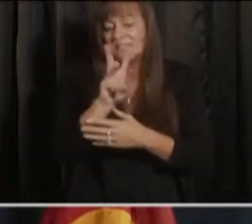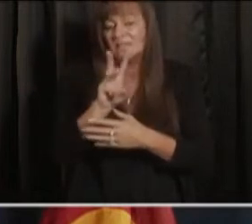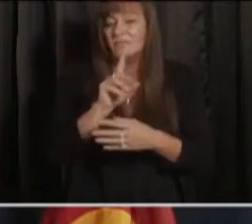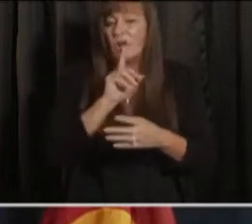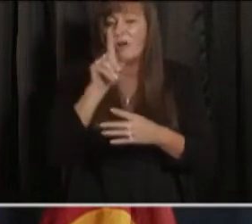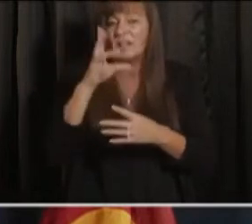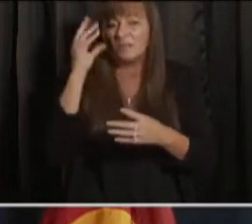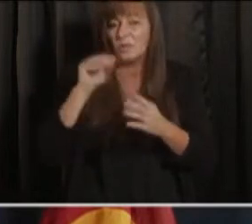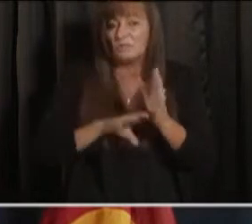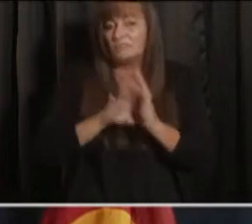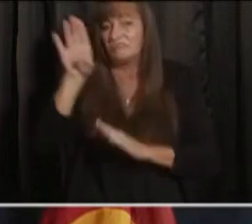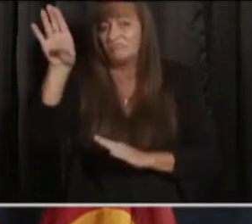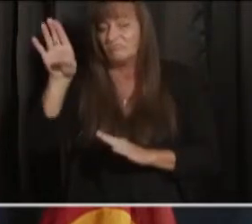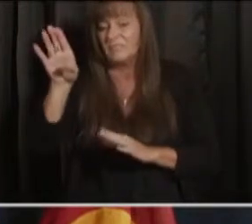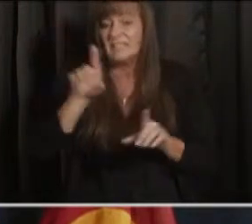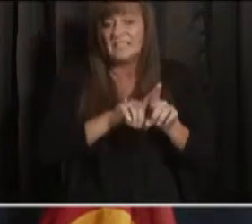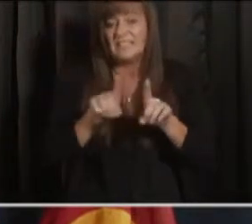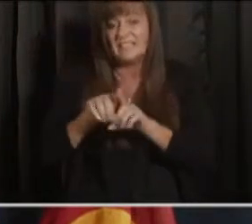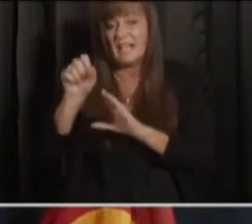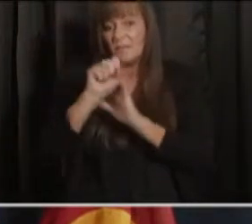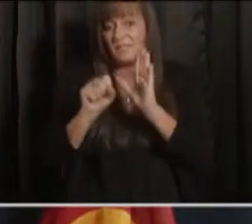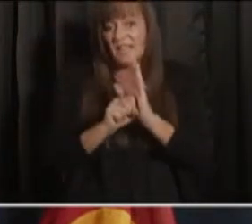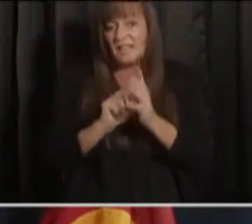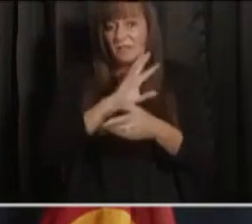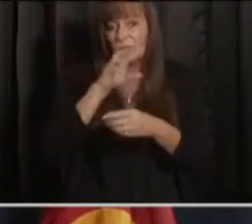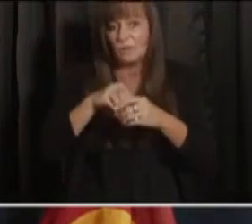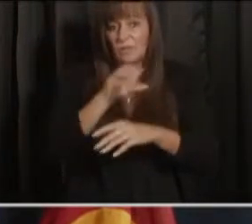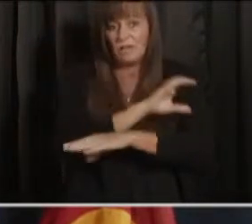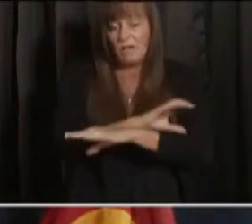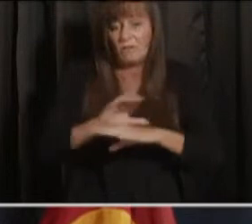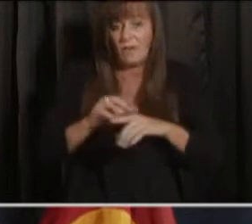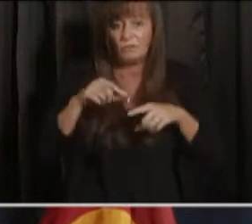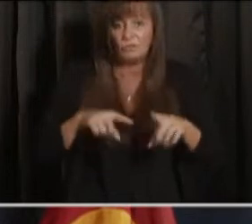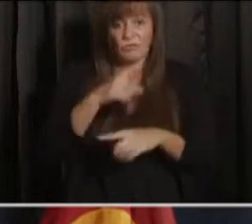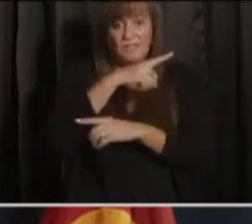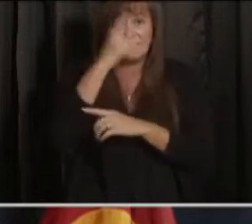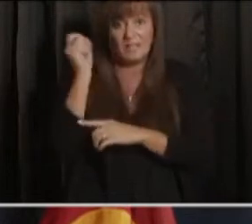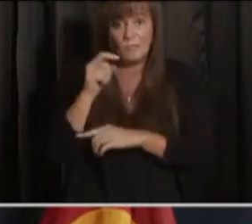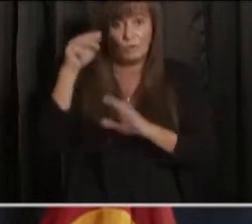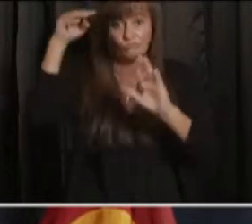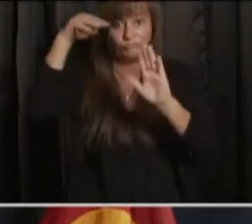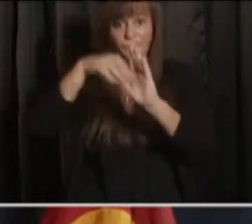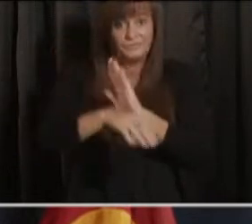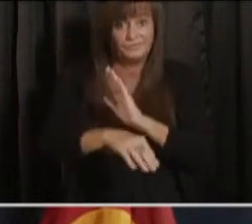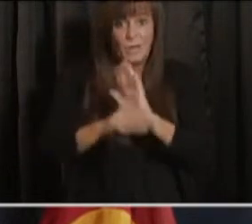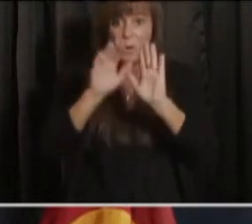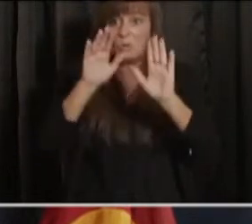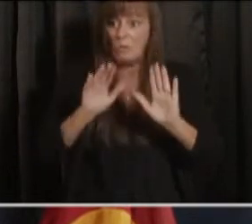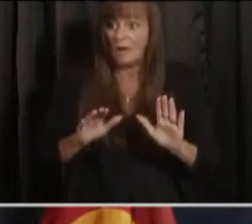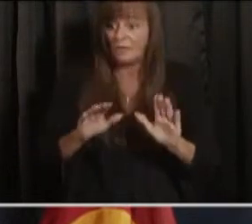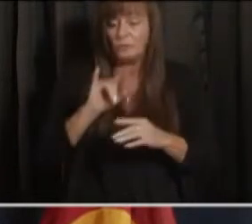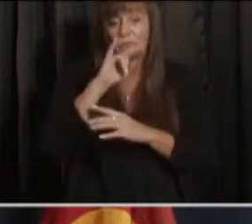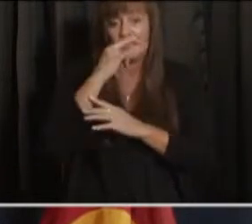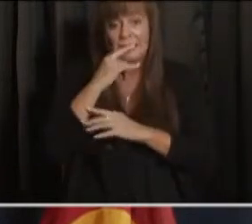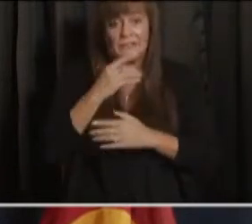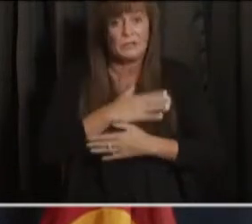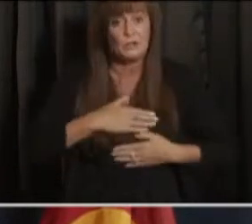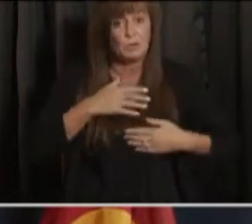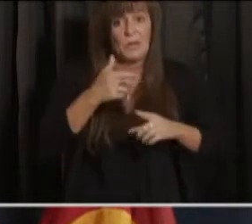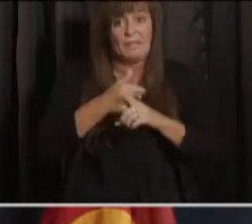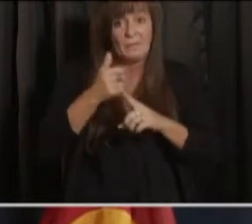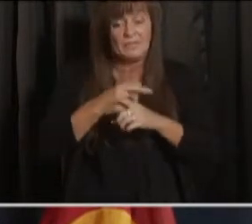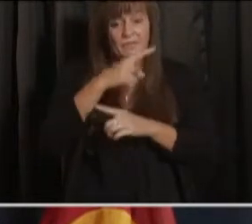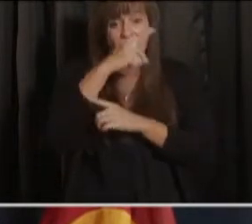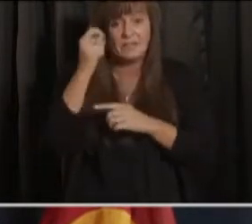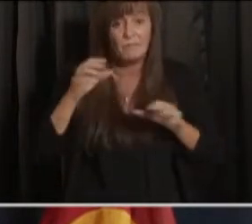these same states, including Colorado, had a lower incidence over much of summer, which was wonderful. Our kids were able to enjoy summer activities and sports and